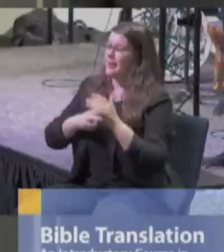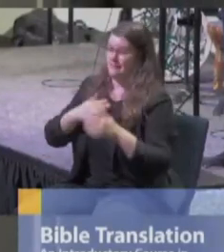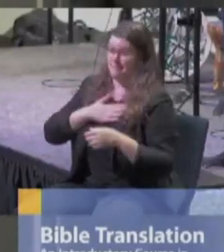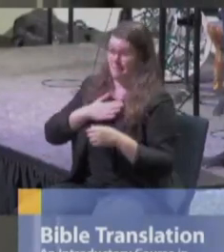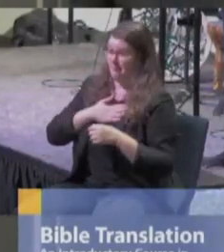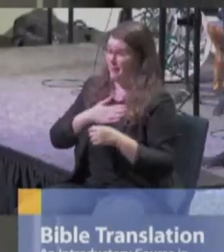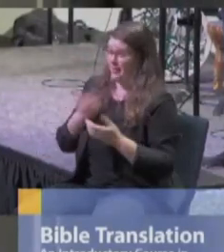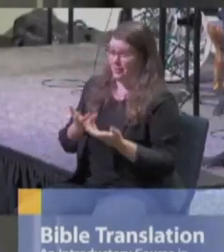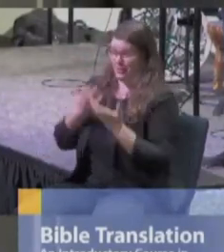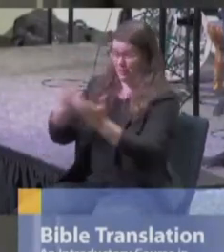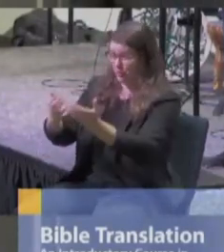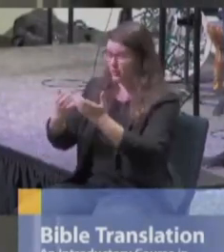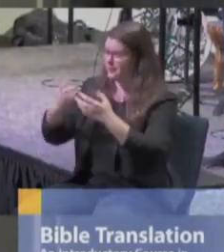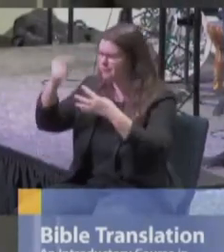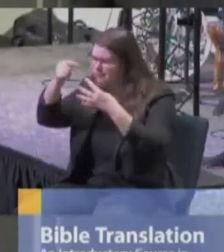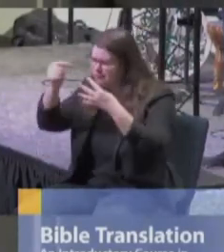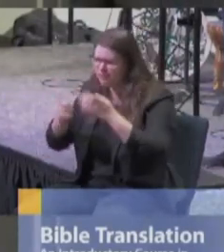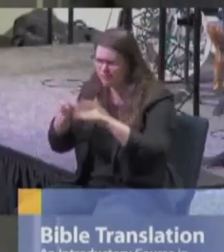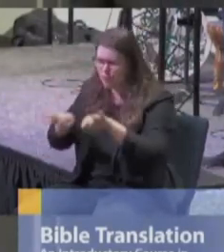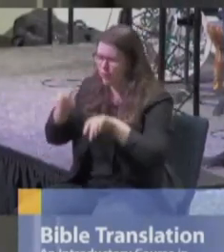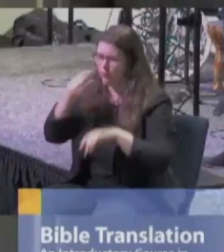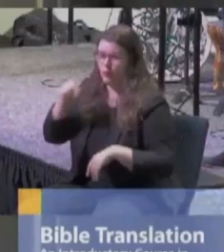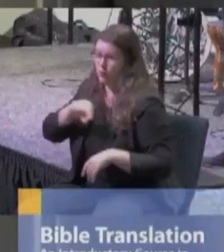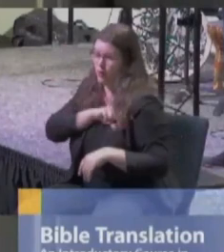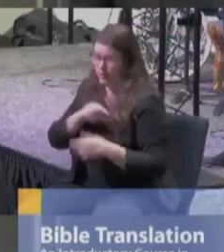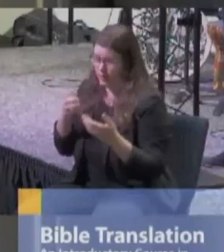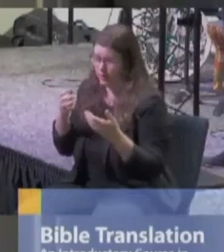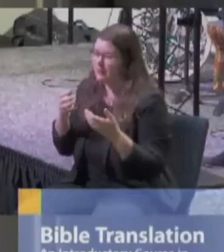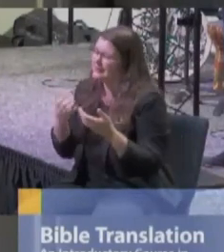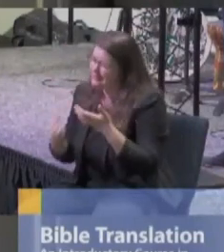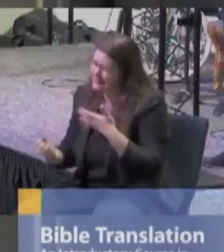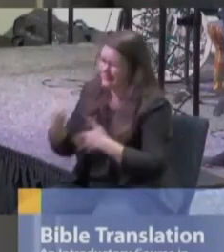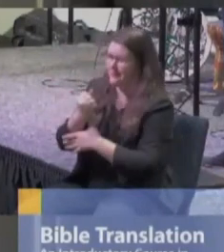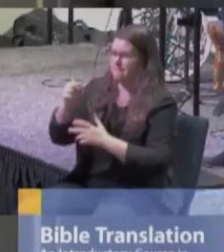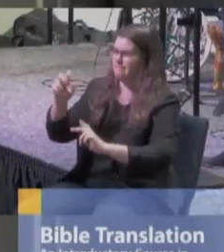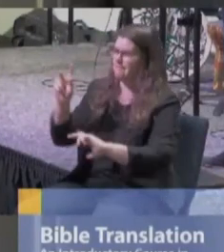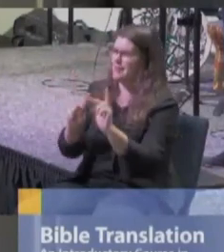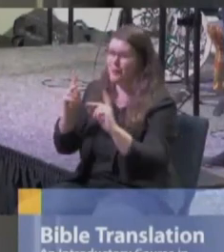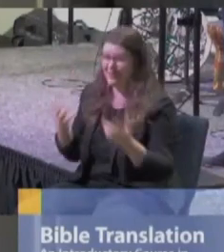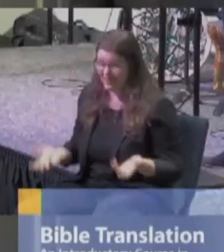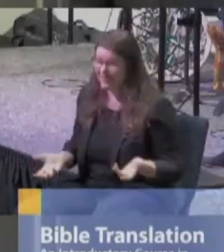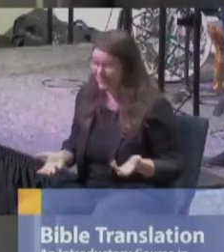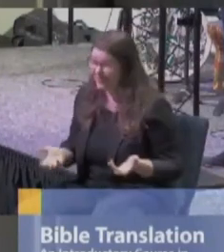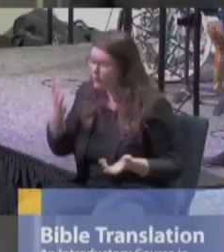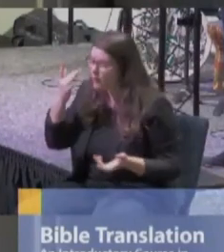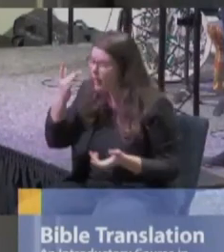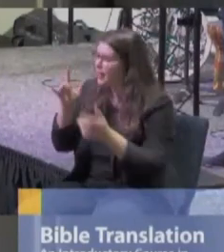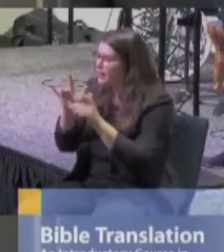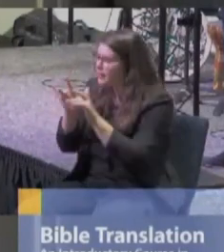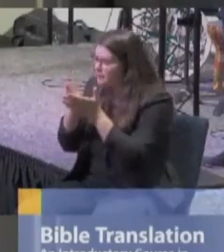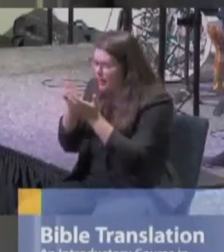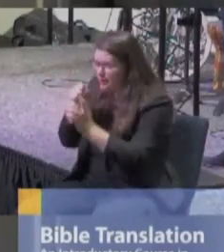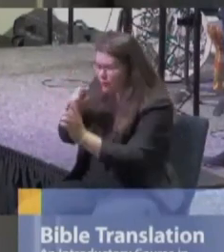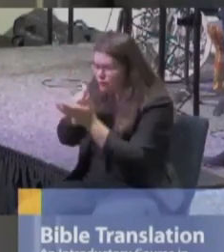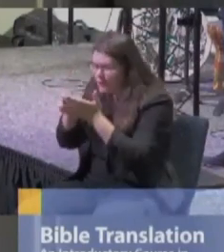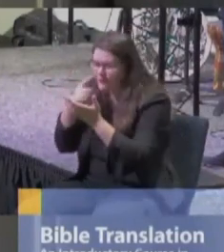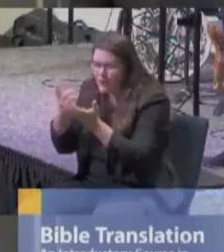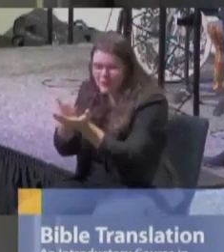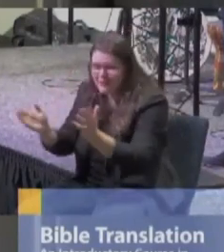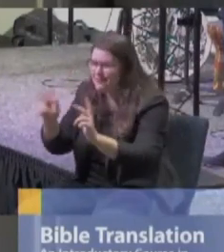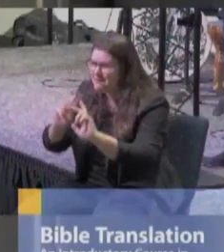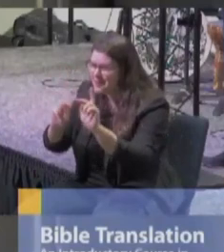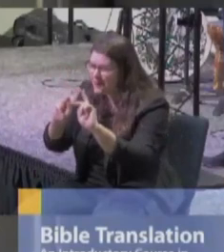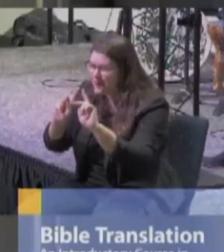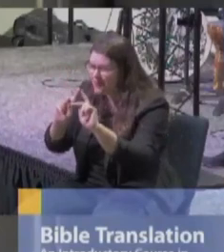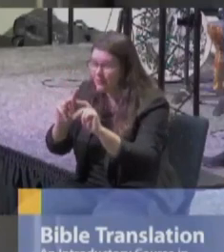assurance criteria prioritize people, because the Bible was made for people, not people for the